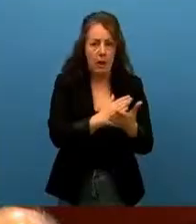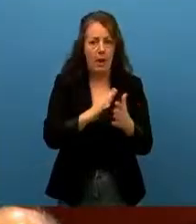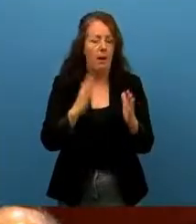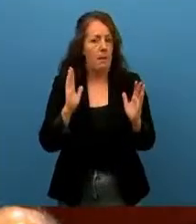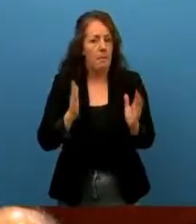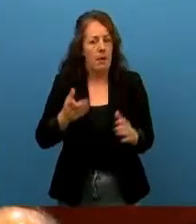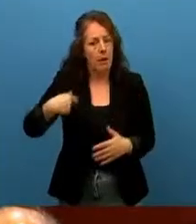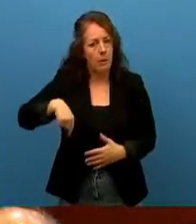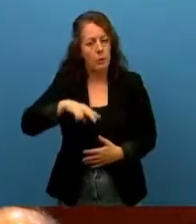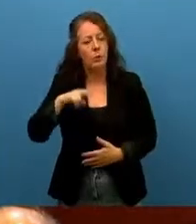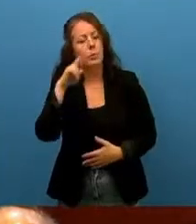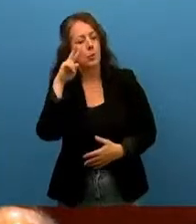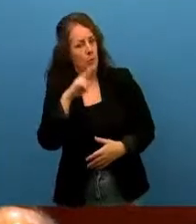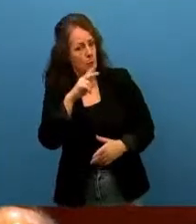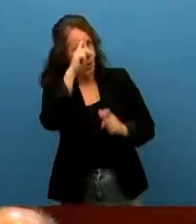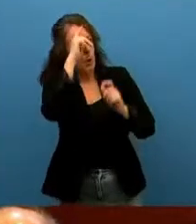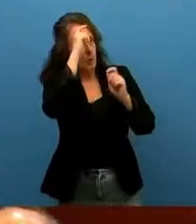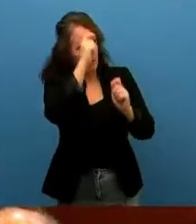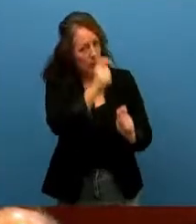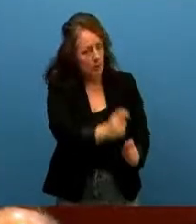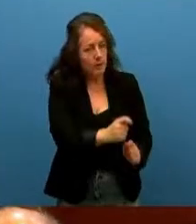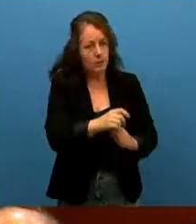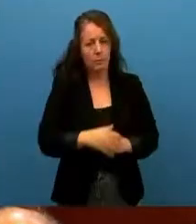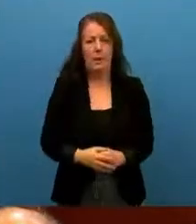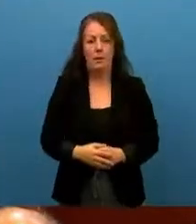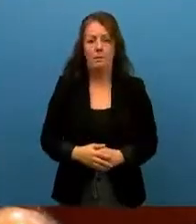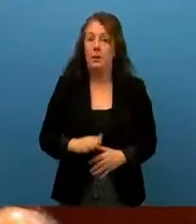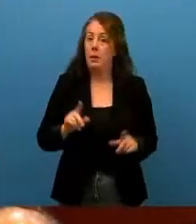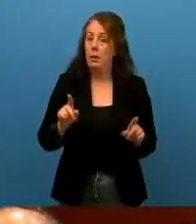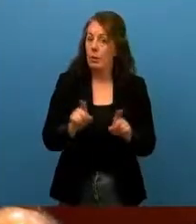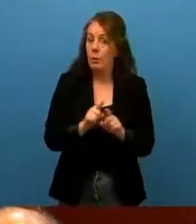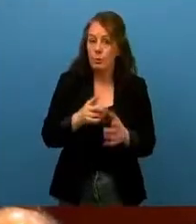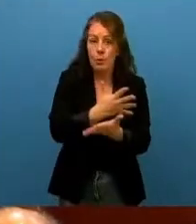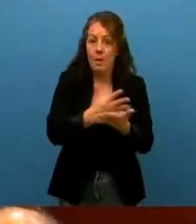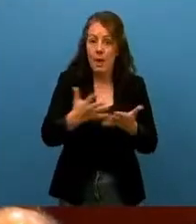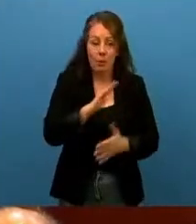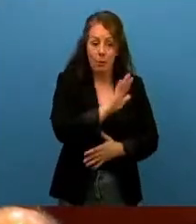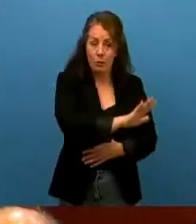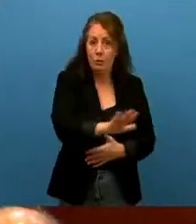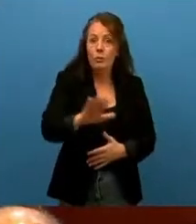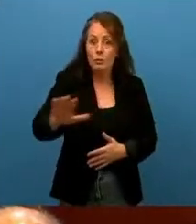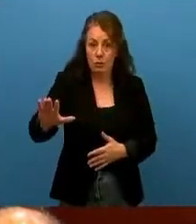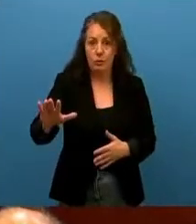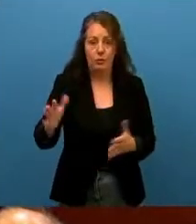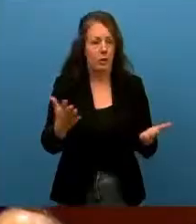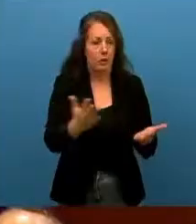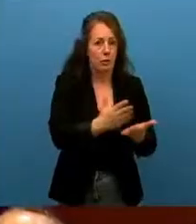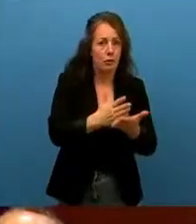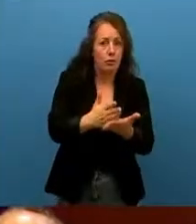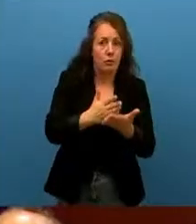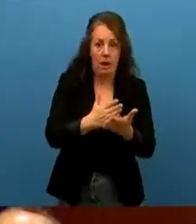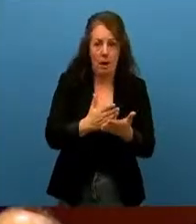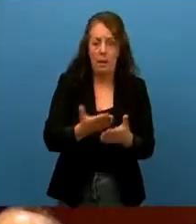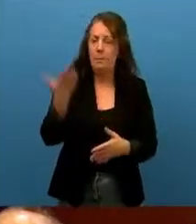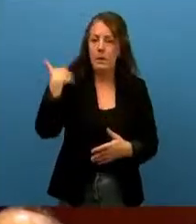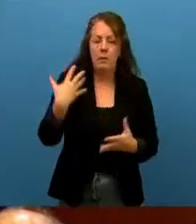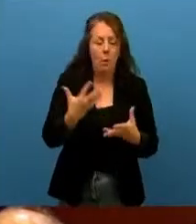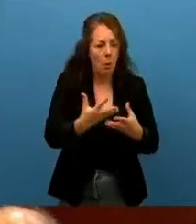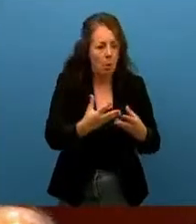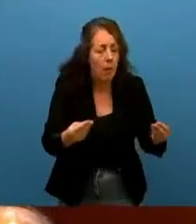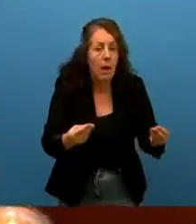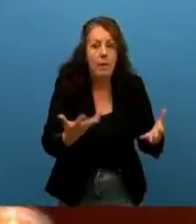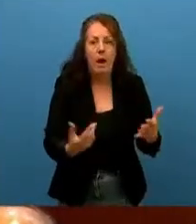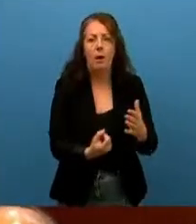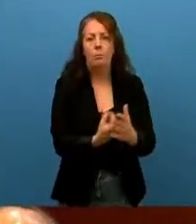Indigenous languages, including those in the process of being revitalised. Of note, state recognition